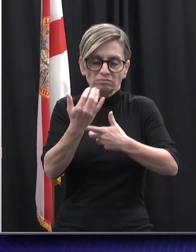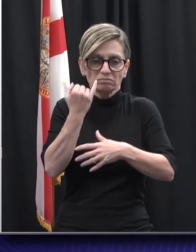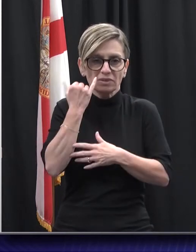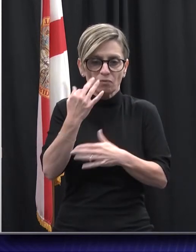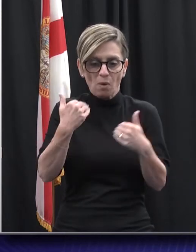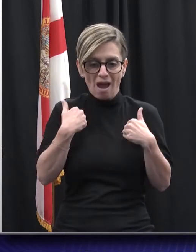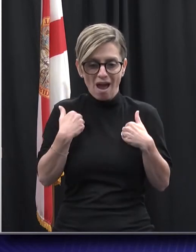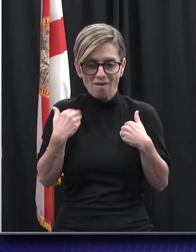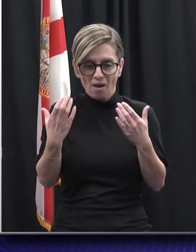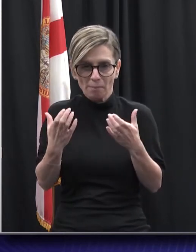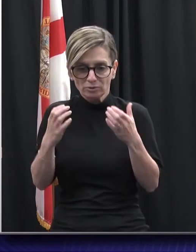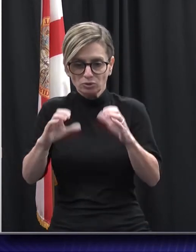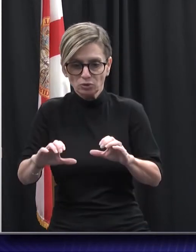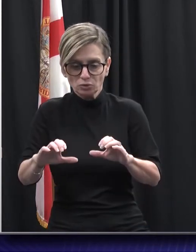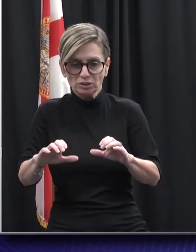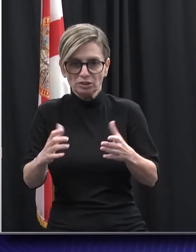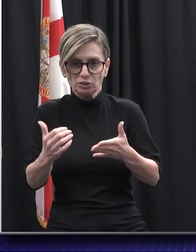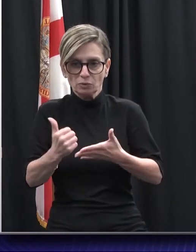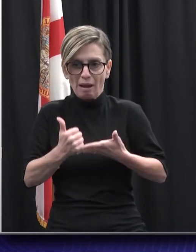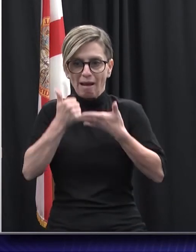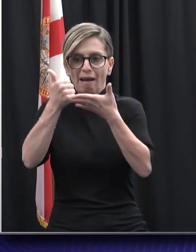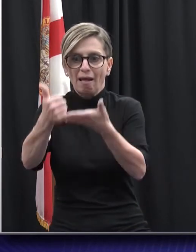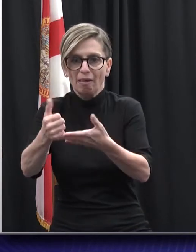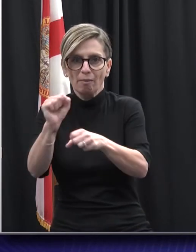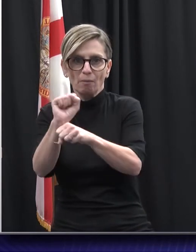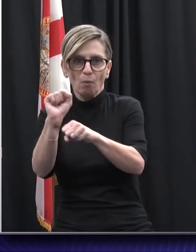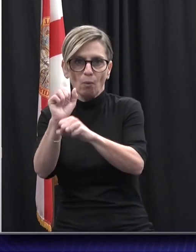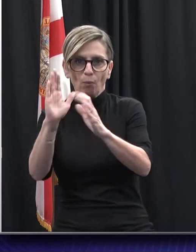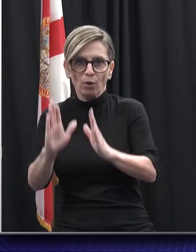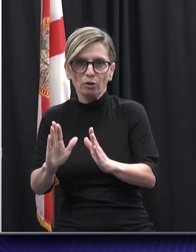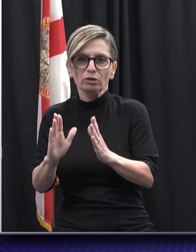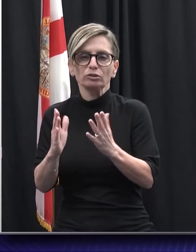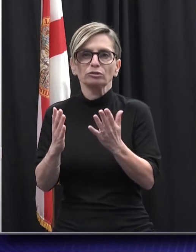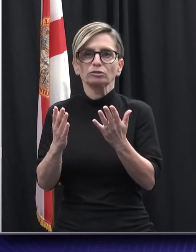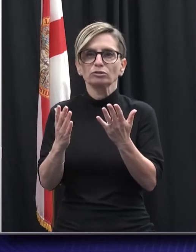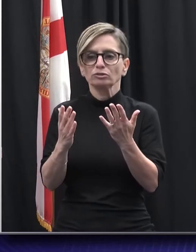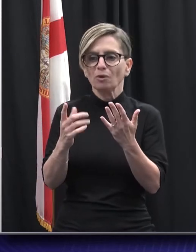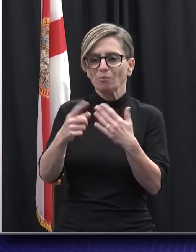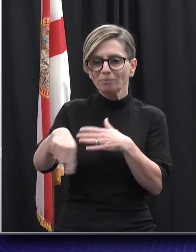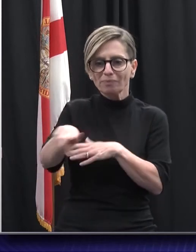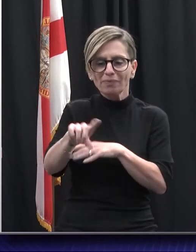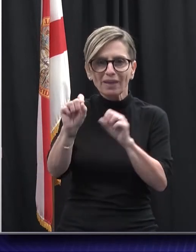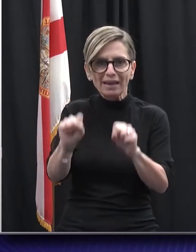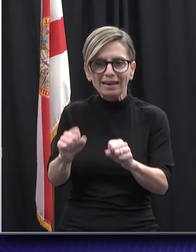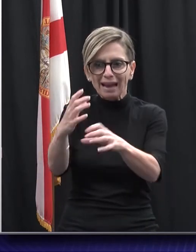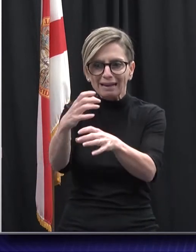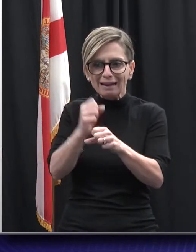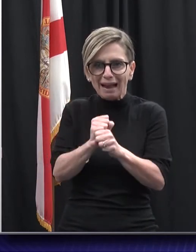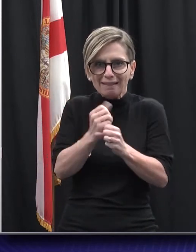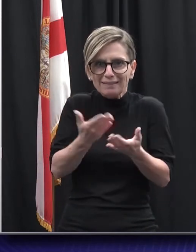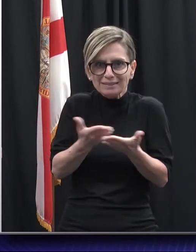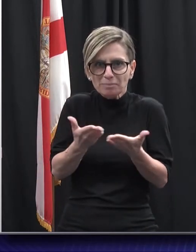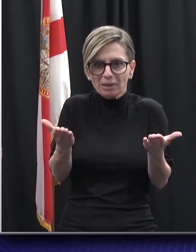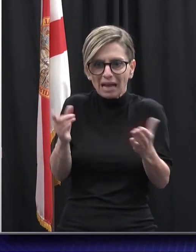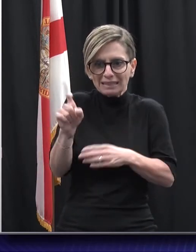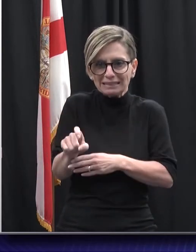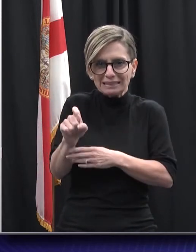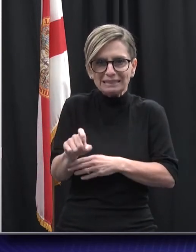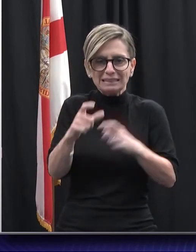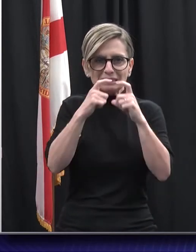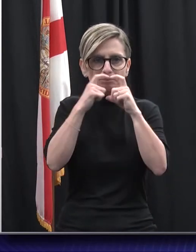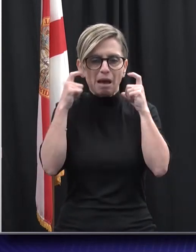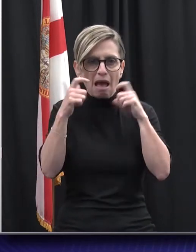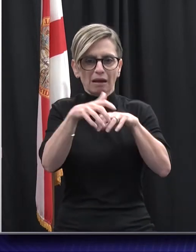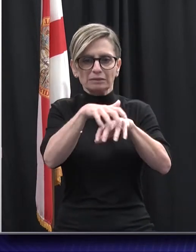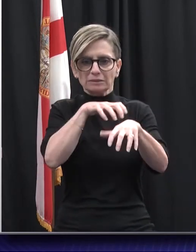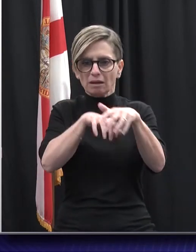to help our healthcare workers buy some time so that they can get ultimately the supplies that they need, our first